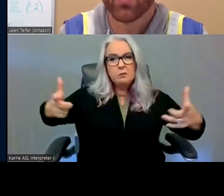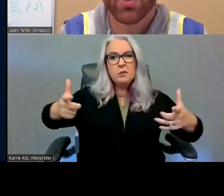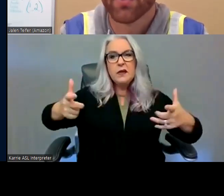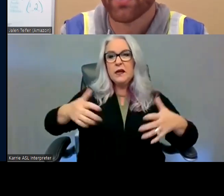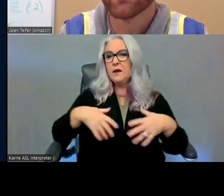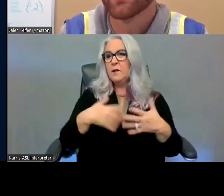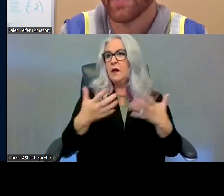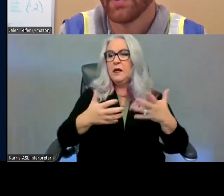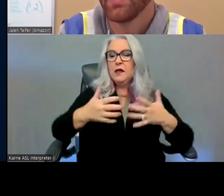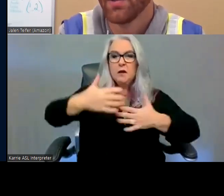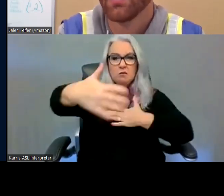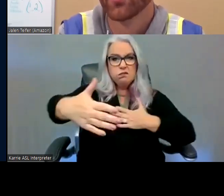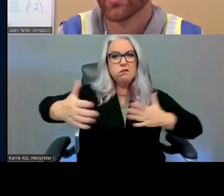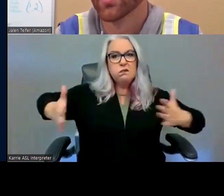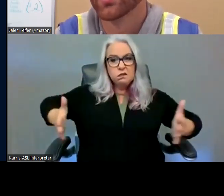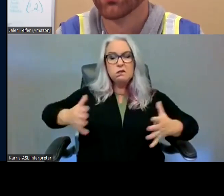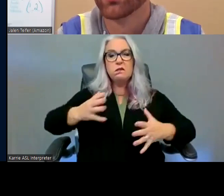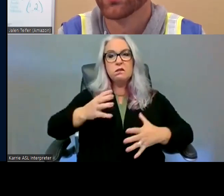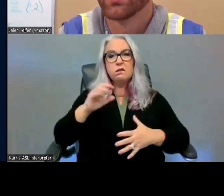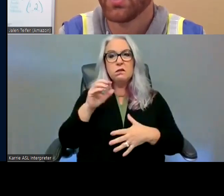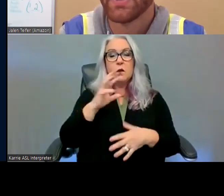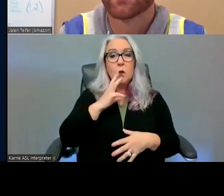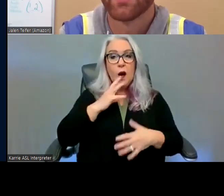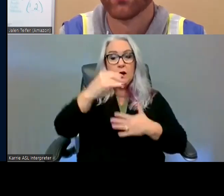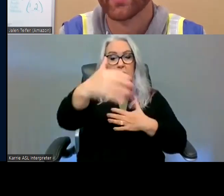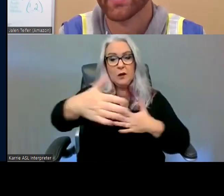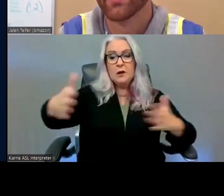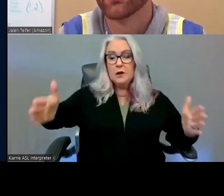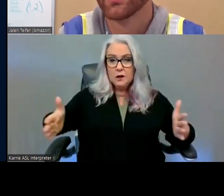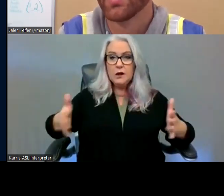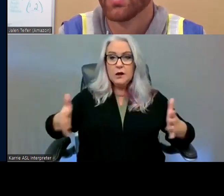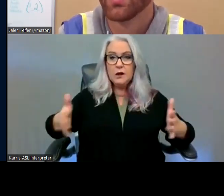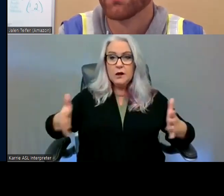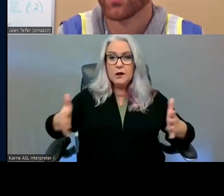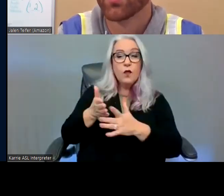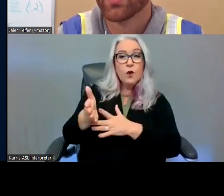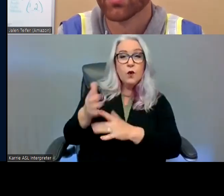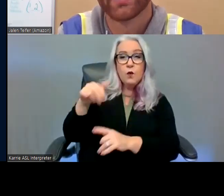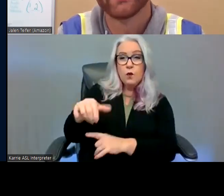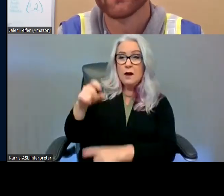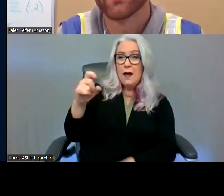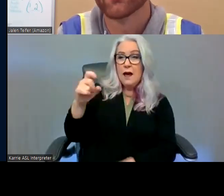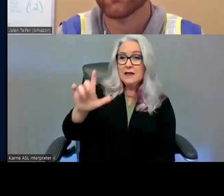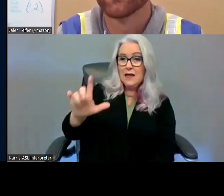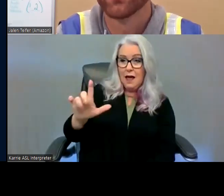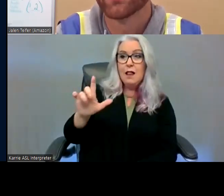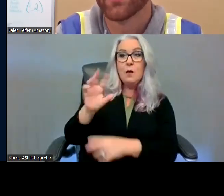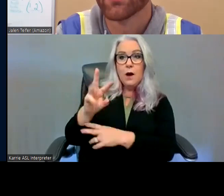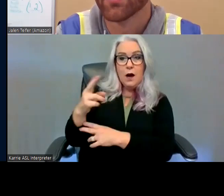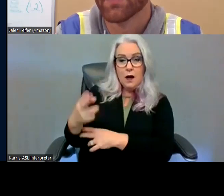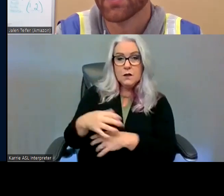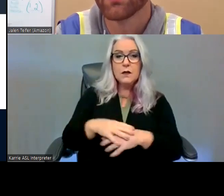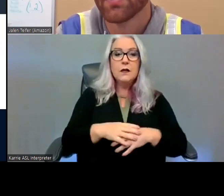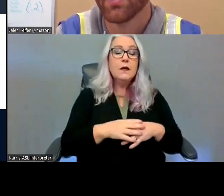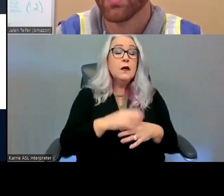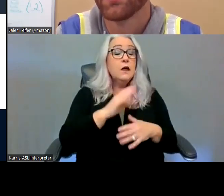cases of water, things like that. Those are all going to go through the XL warehouse. So the sortation centers, the fulfillment centers